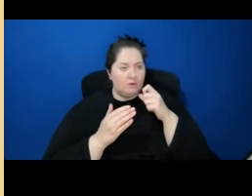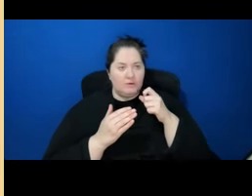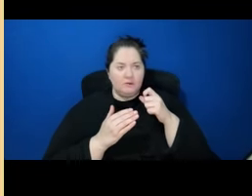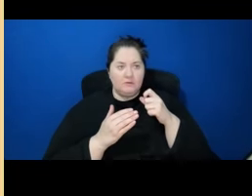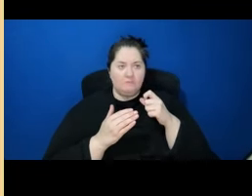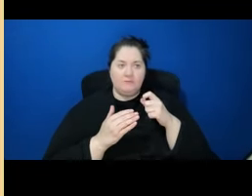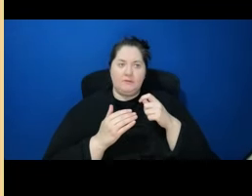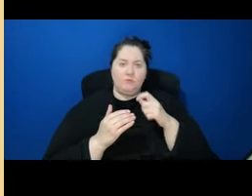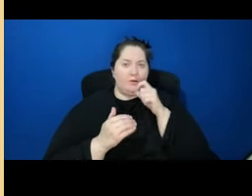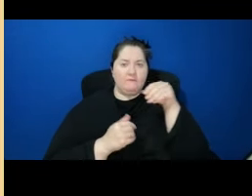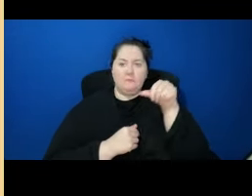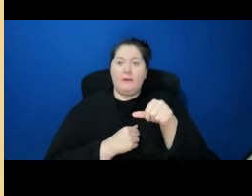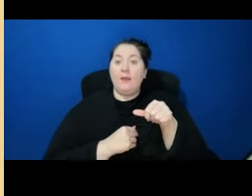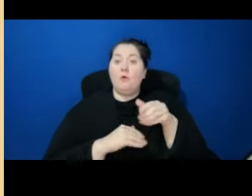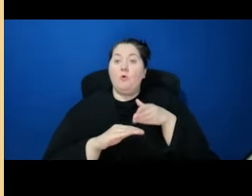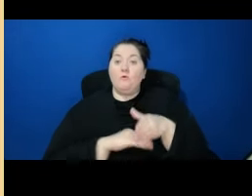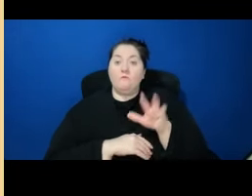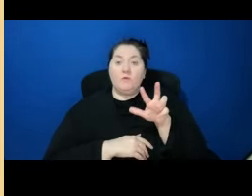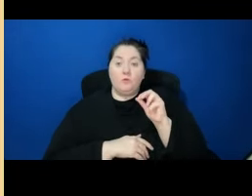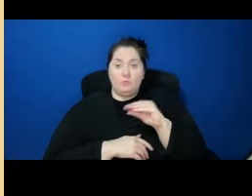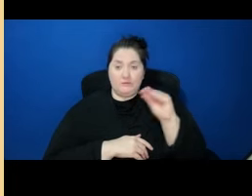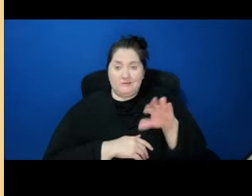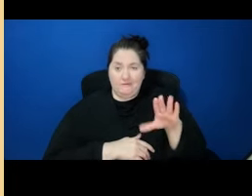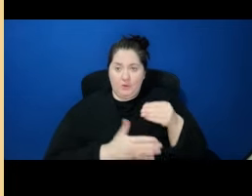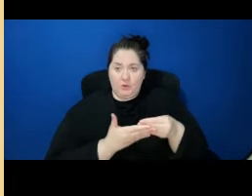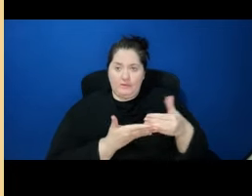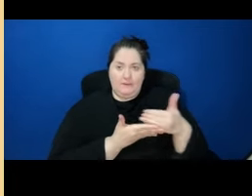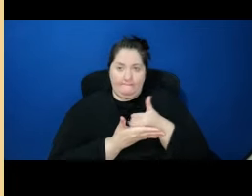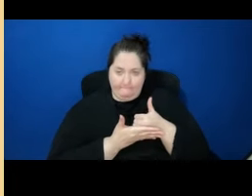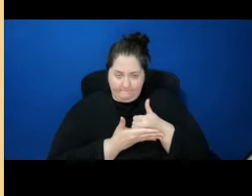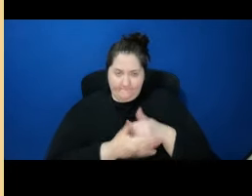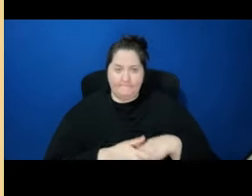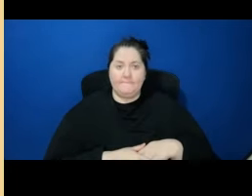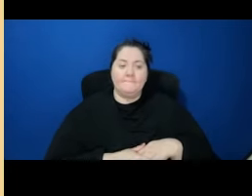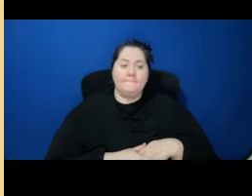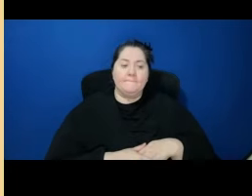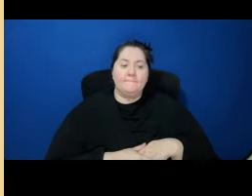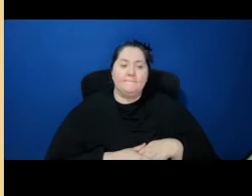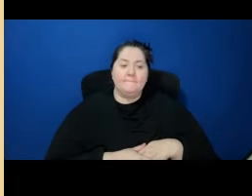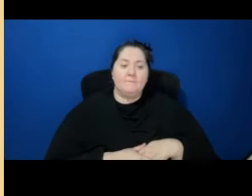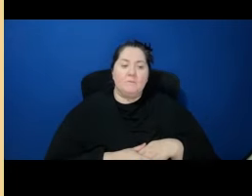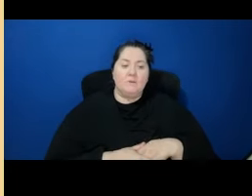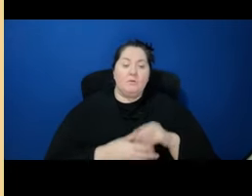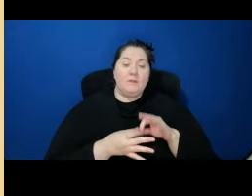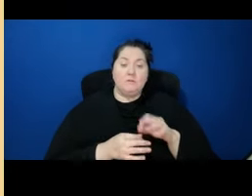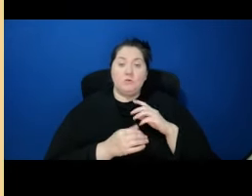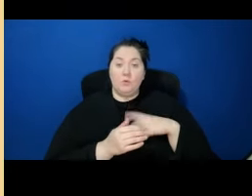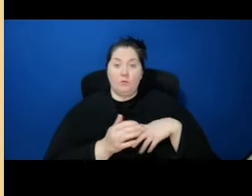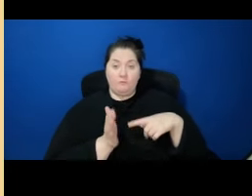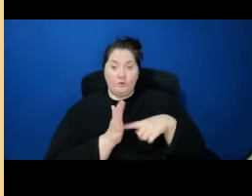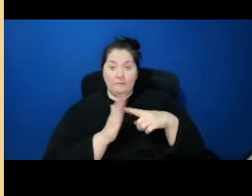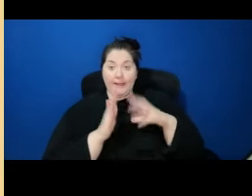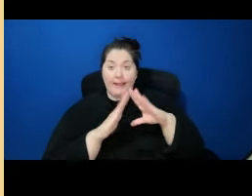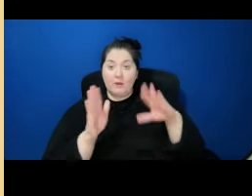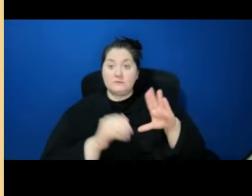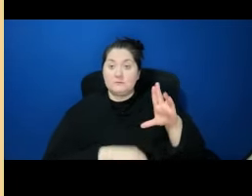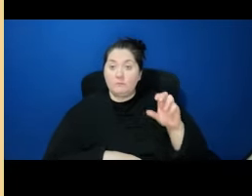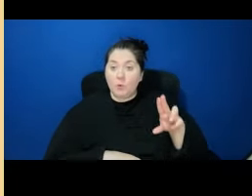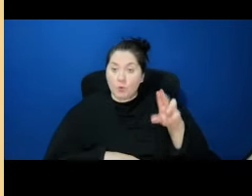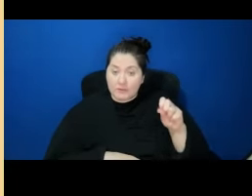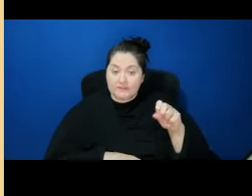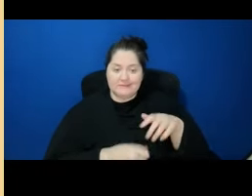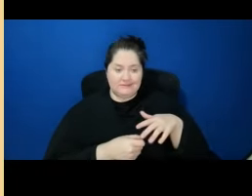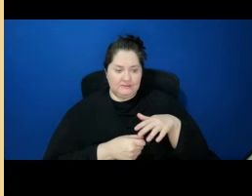30% of their income. As this relates to the affordable housing bonus that we're proposing in neighborhood residential